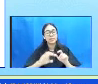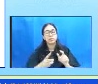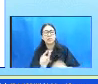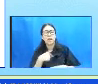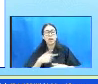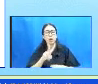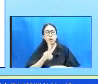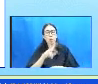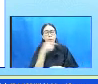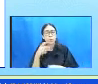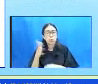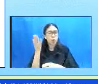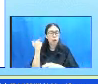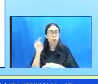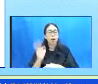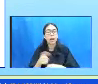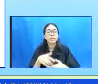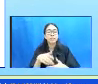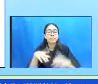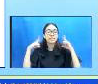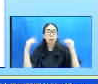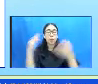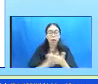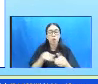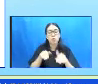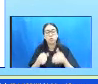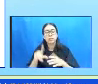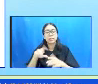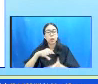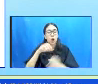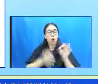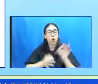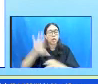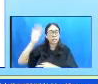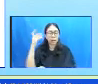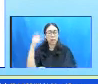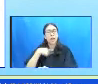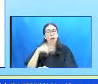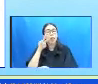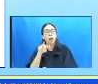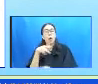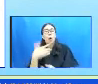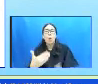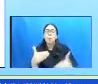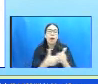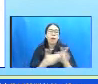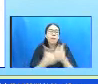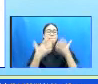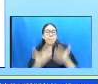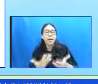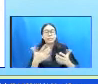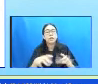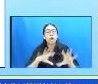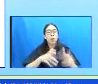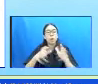challenging situation of some coastal communities became painfully clear, as over the years their houses are gradually being swallowed by the